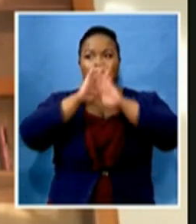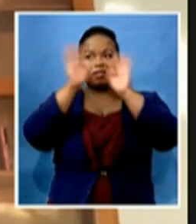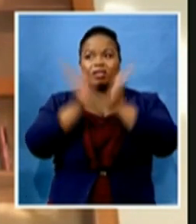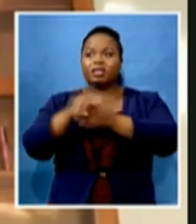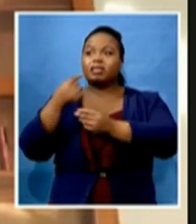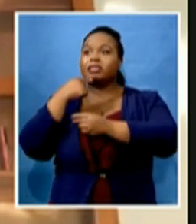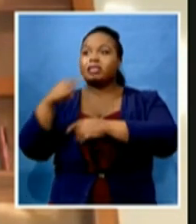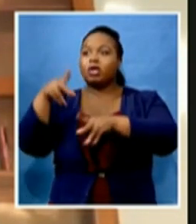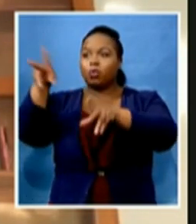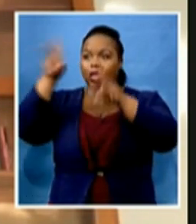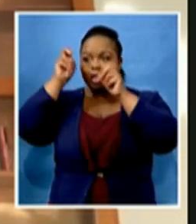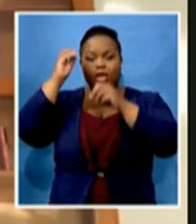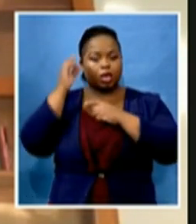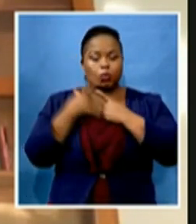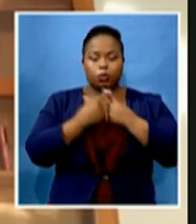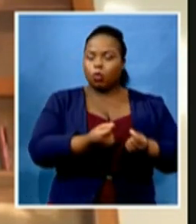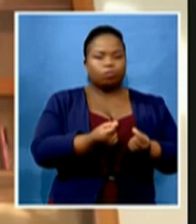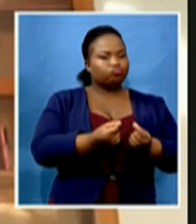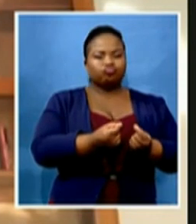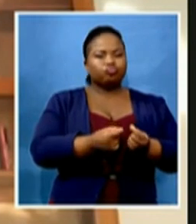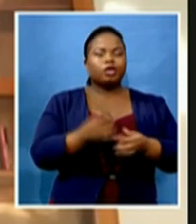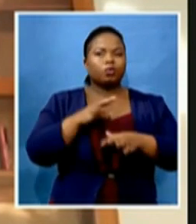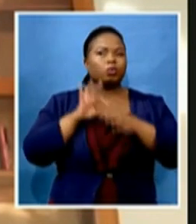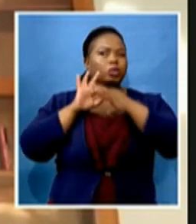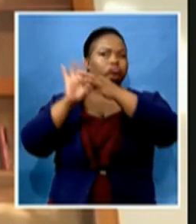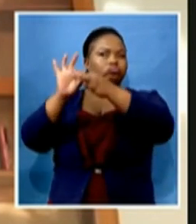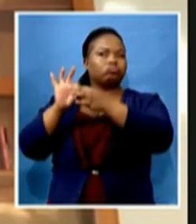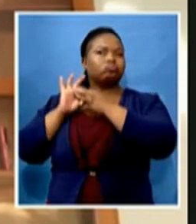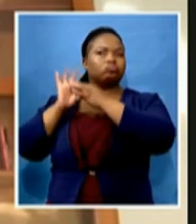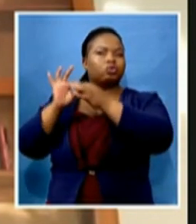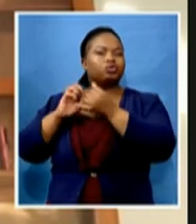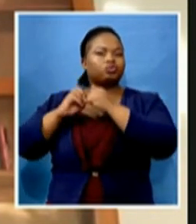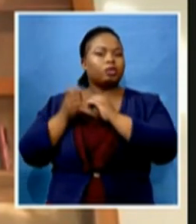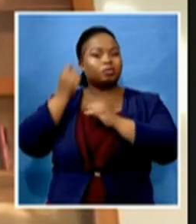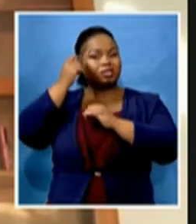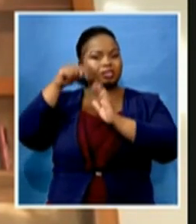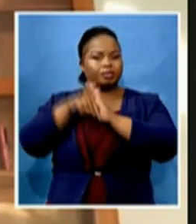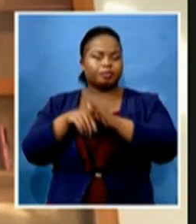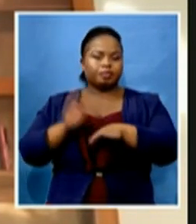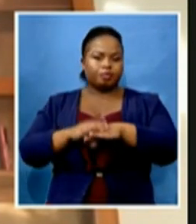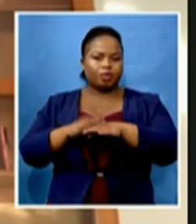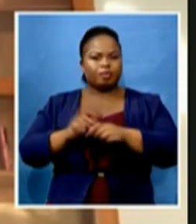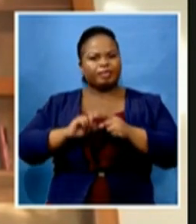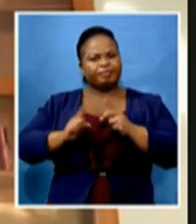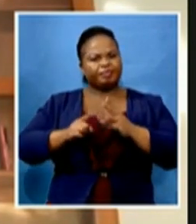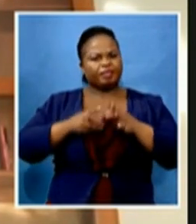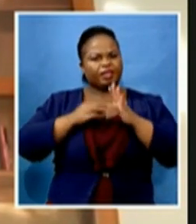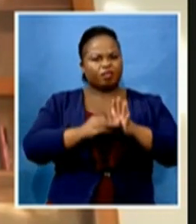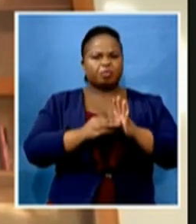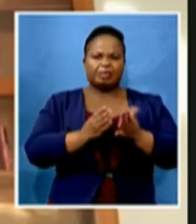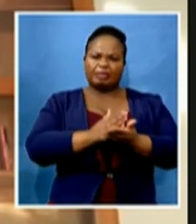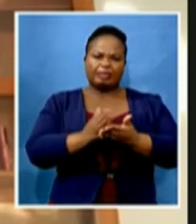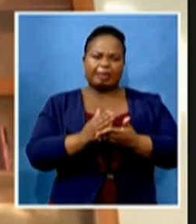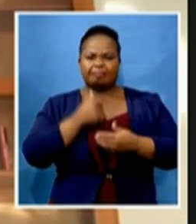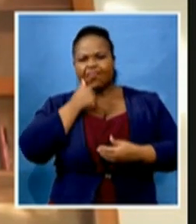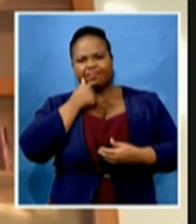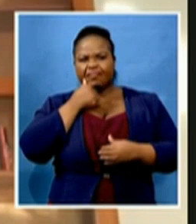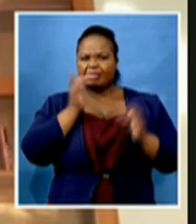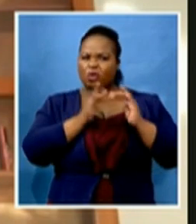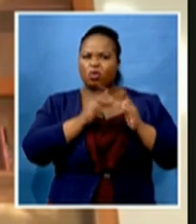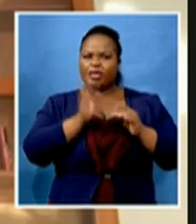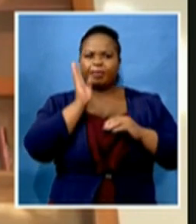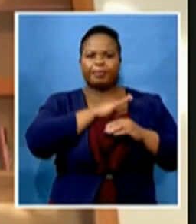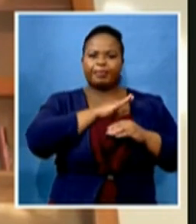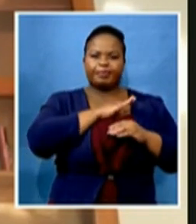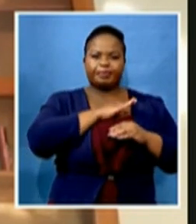to understand what is involved. But there were many other models that we may not have actually contacted. So, and they are modeling for various